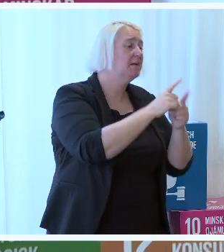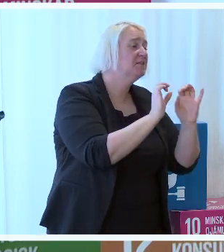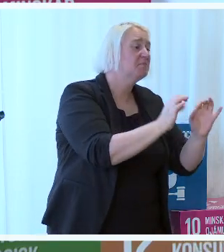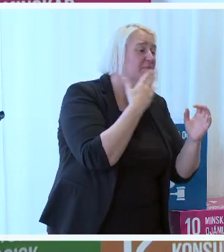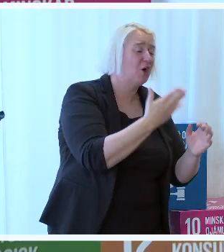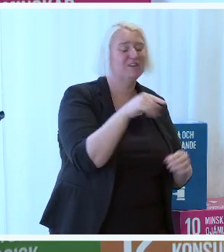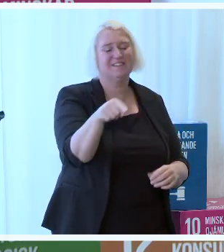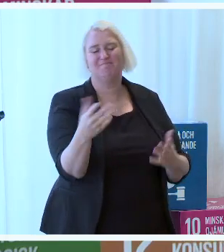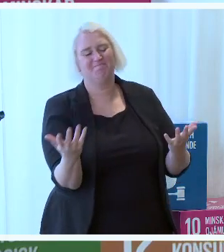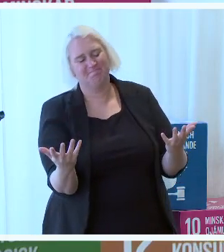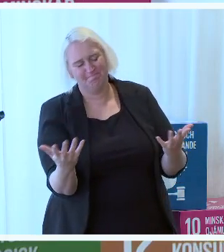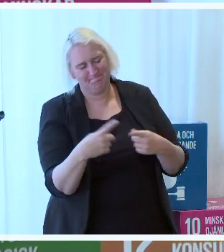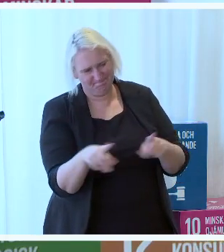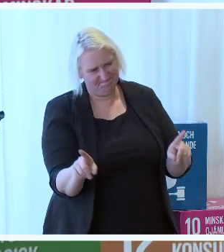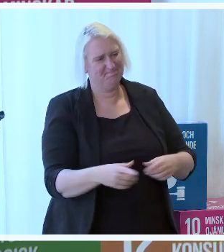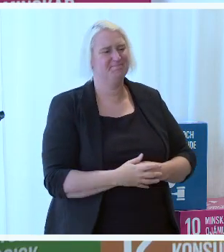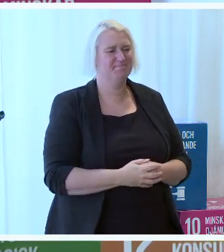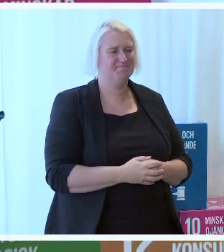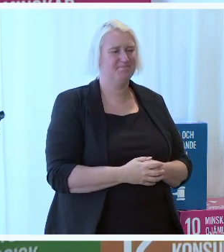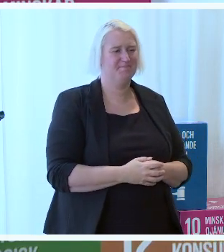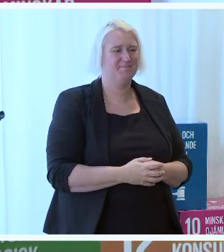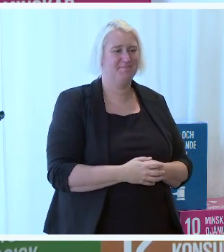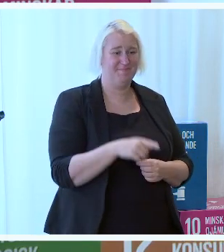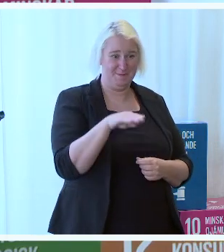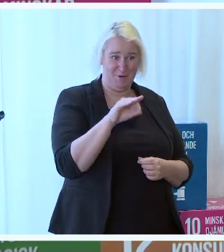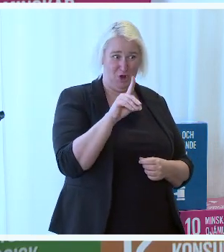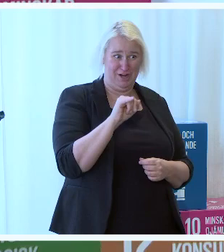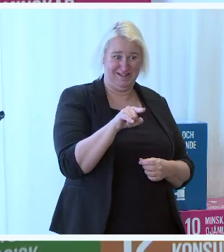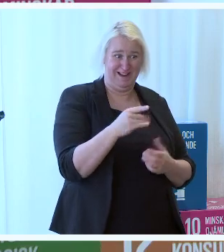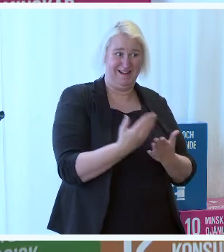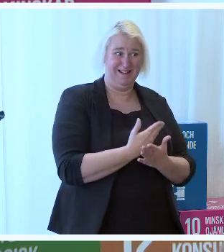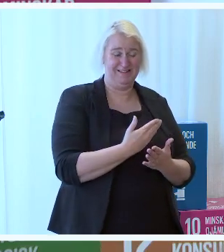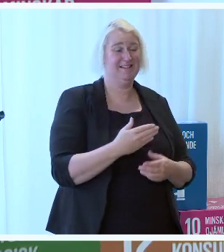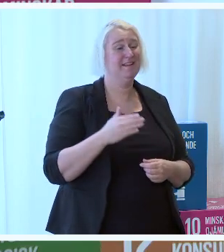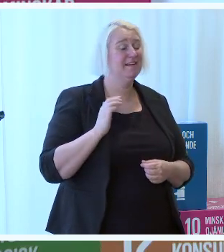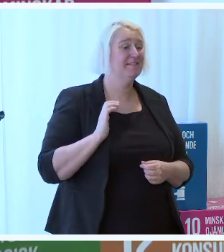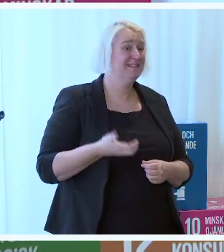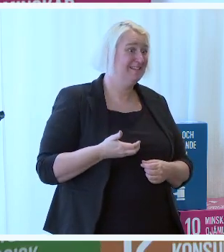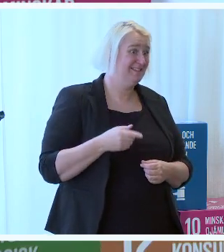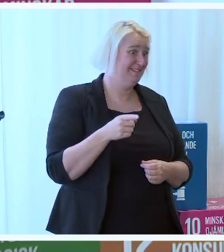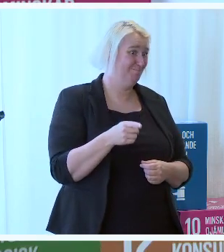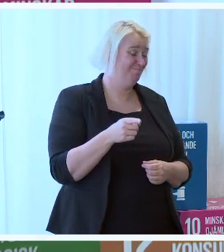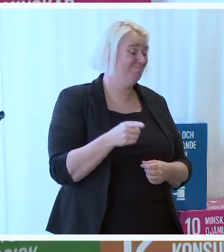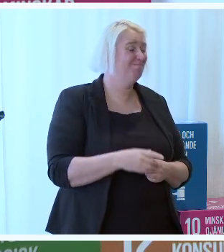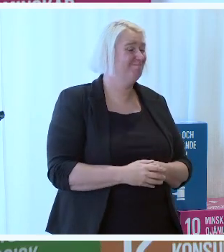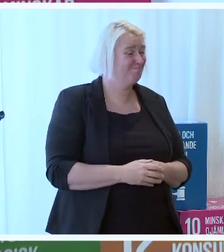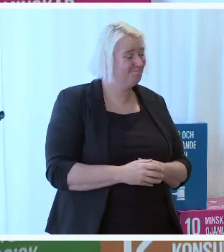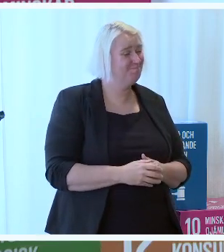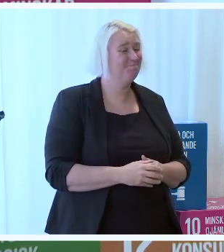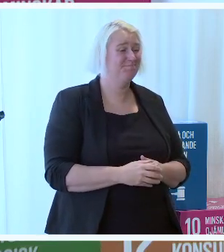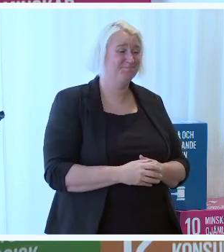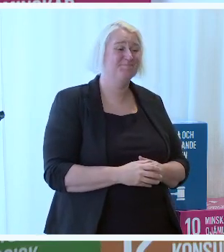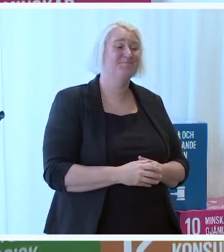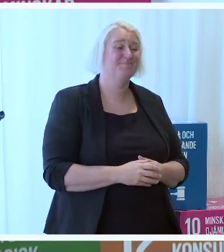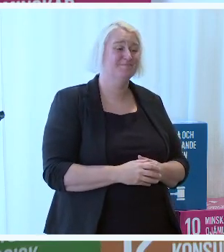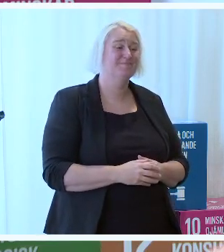in Mali, that woman is a case that has always stayed with me, that there are women in some parts